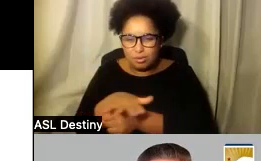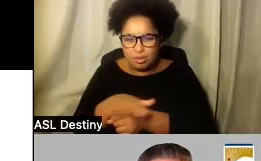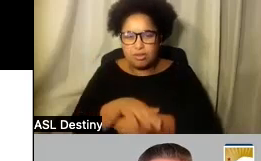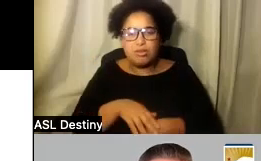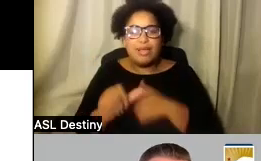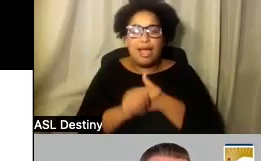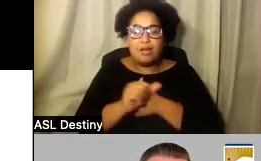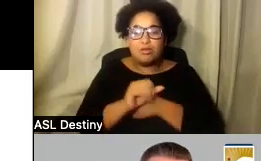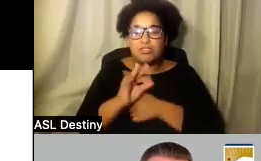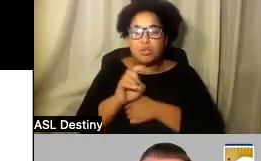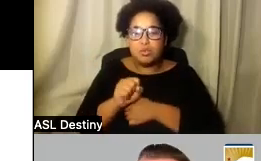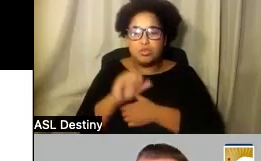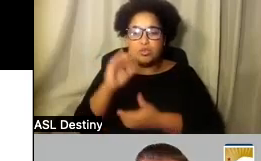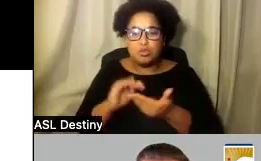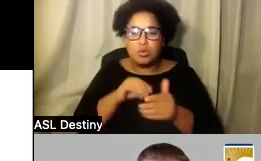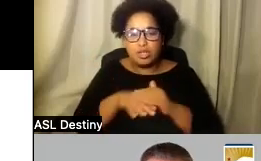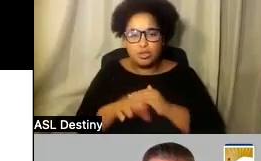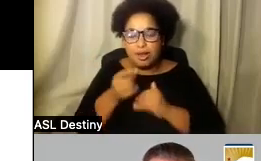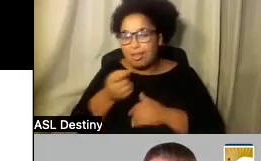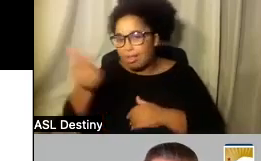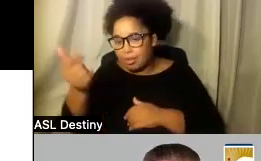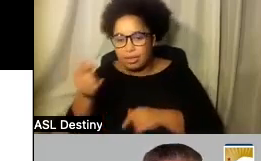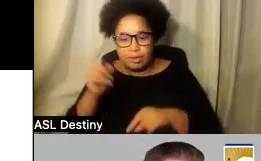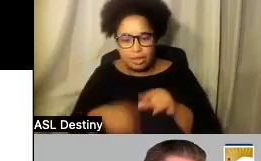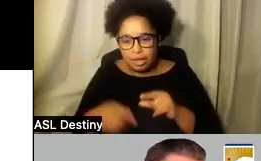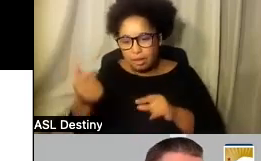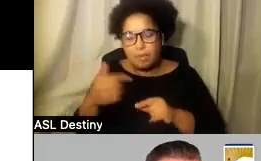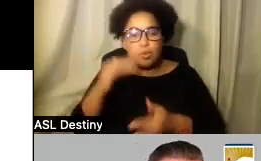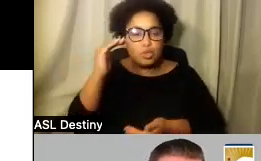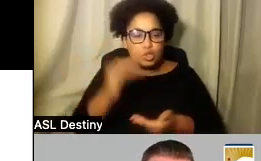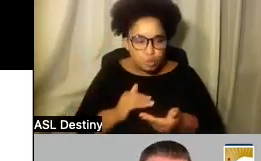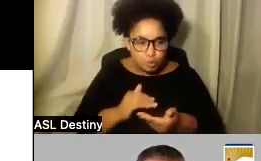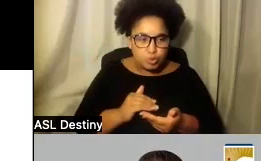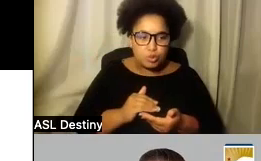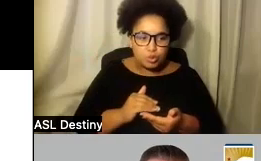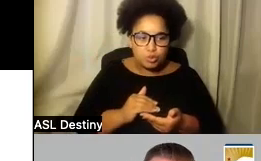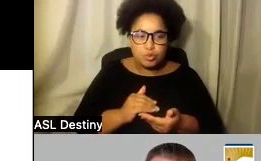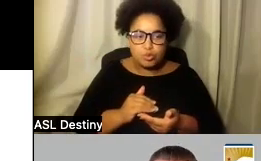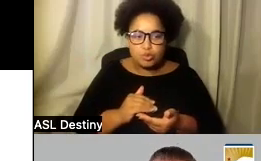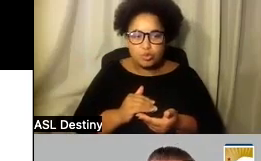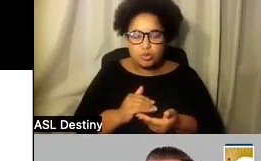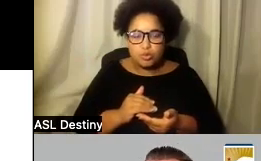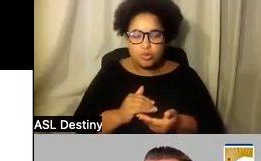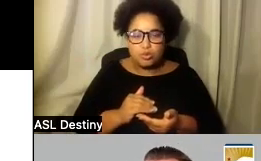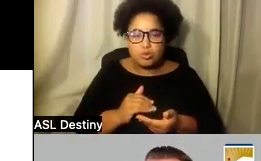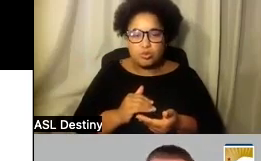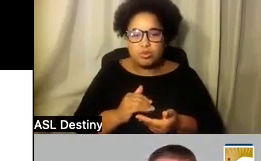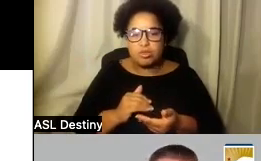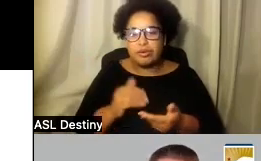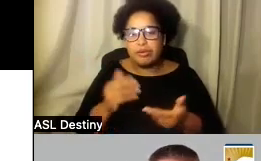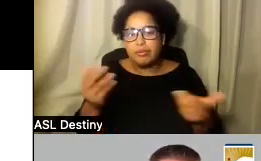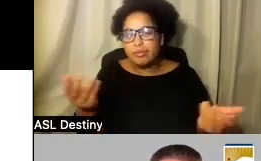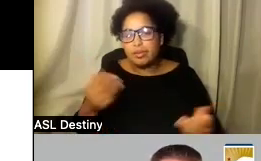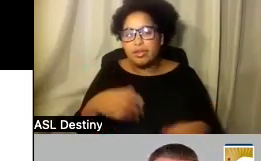those areas and reduce, not eliminate, because we won't do that, reduce invasive vegetation,